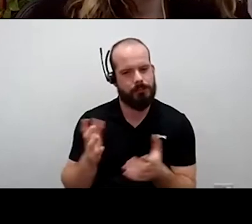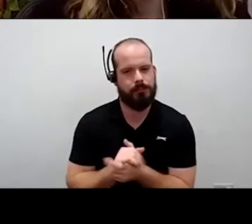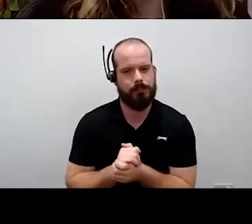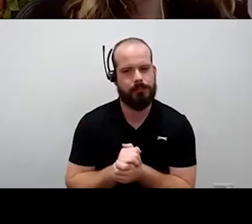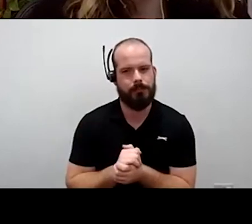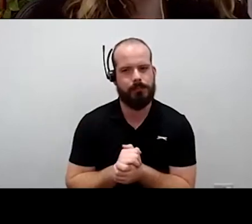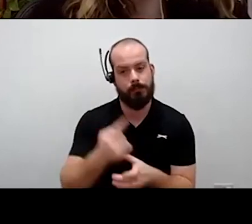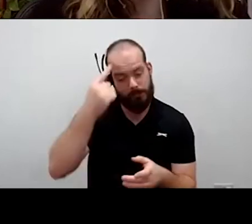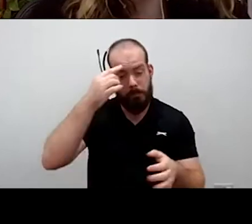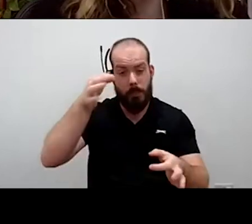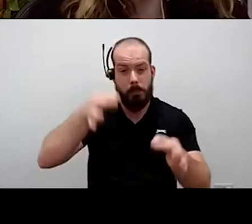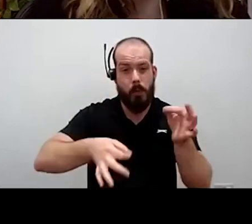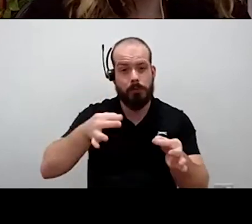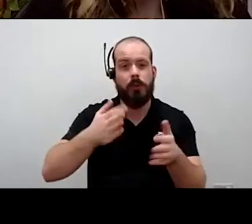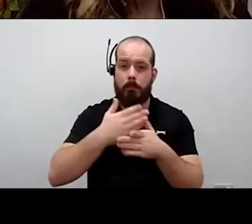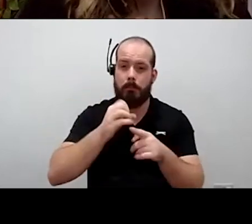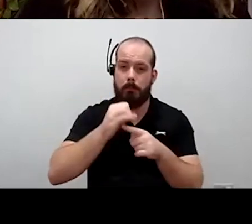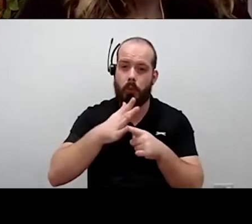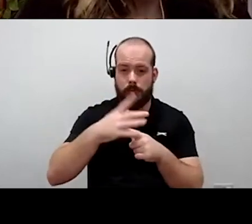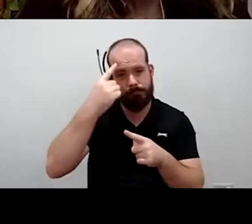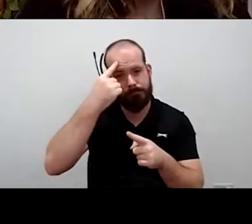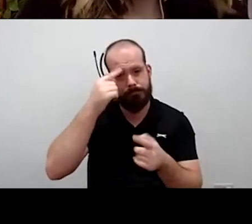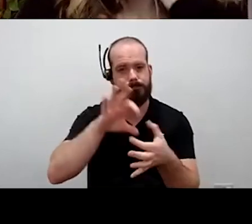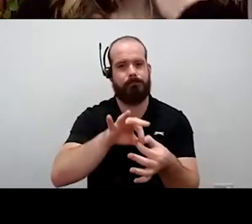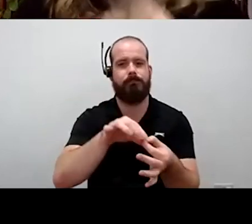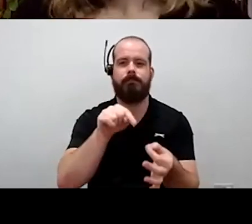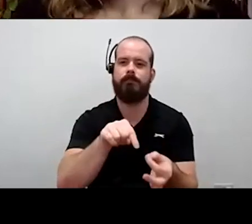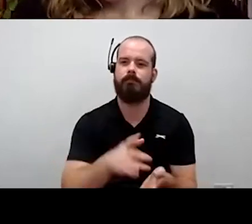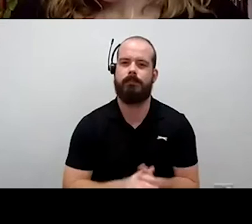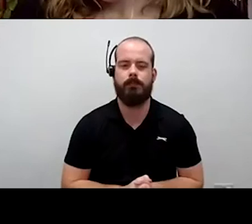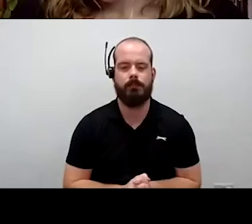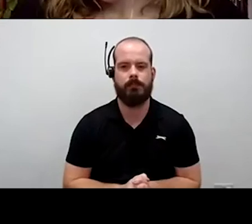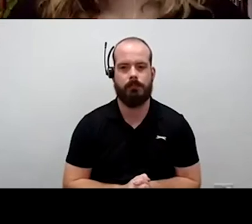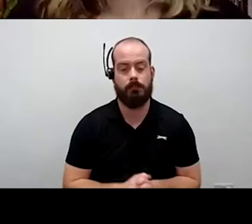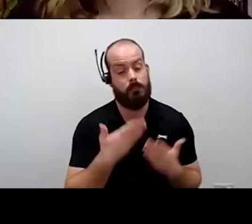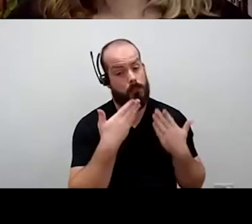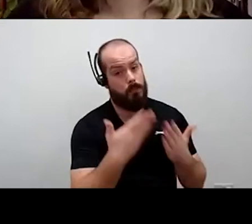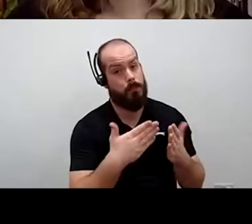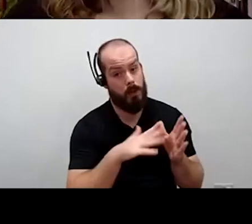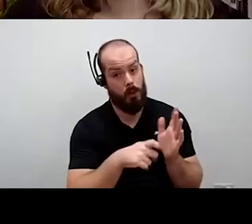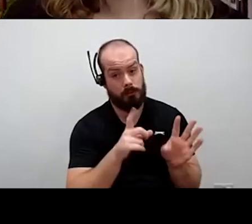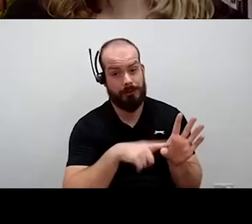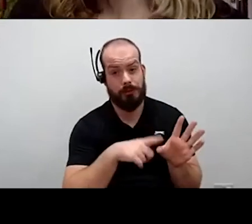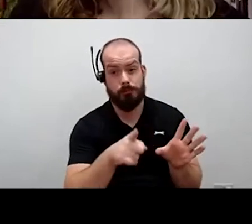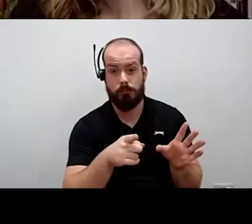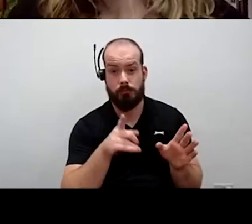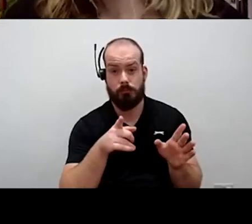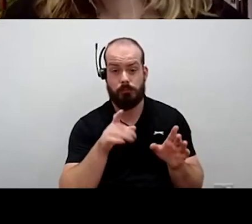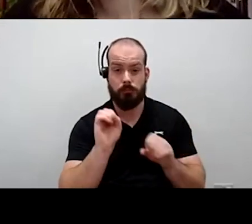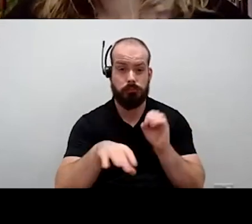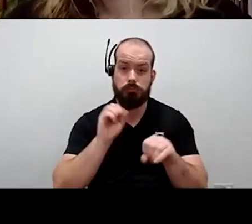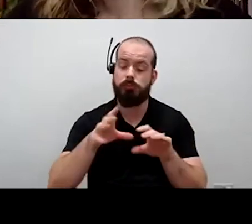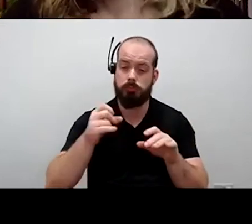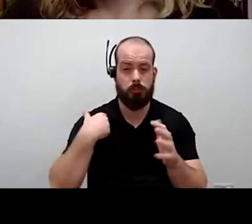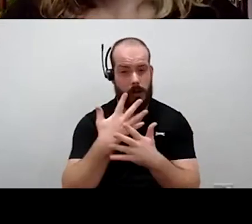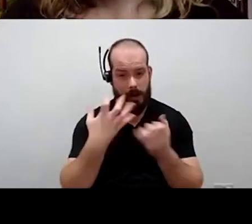crucial opportunity. Well, thank you. As ever, Andy, lots of things for us to think about, and I'm sure stuff that we'll come back to